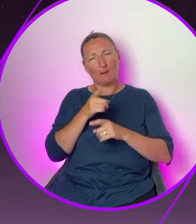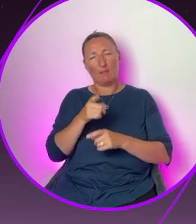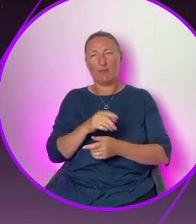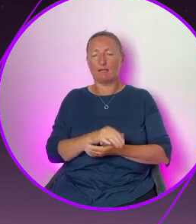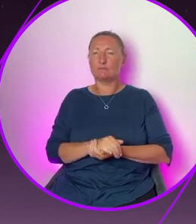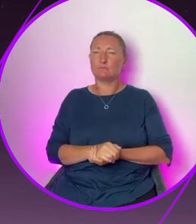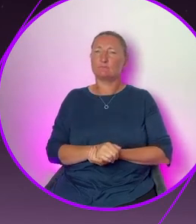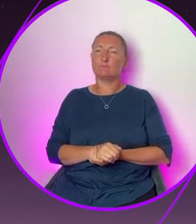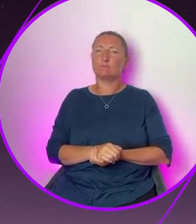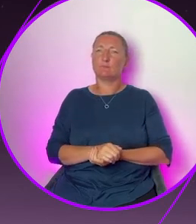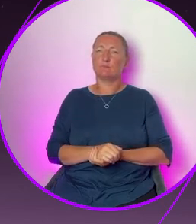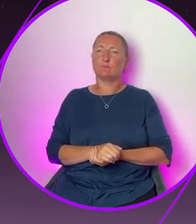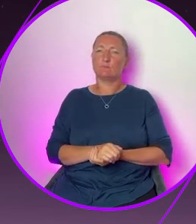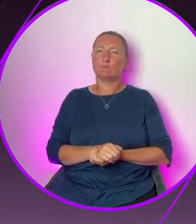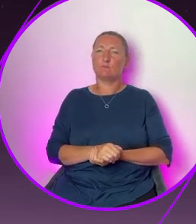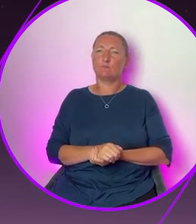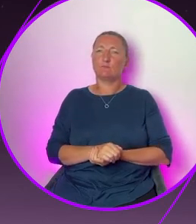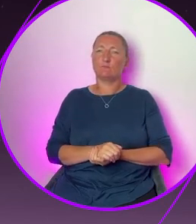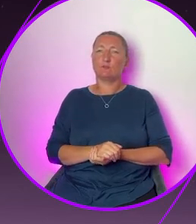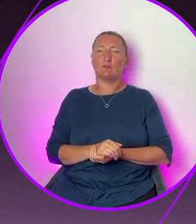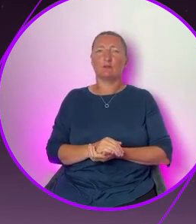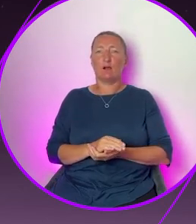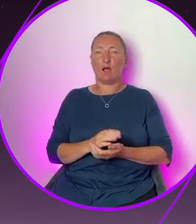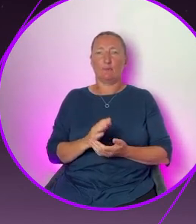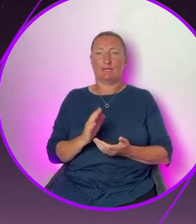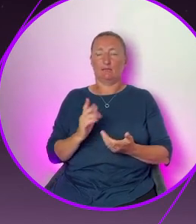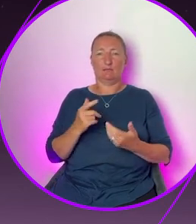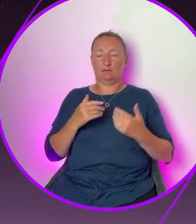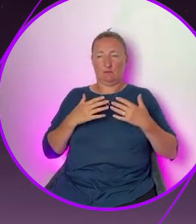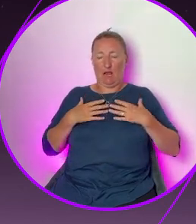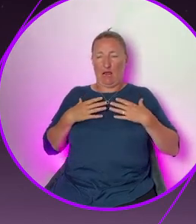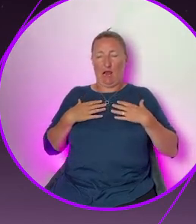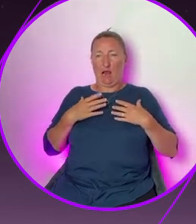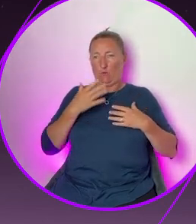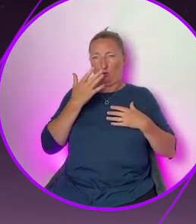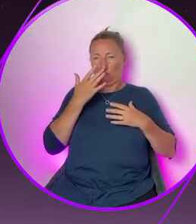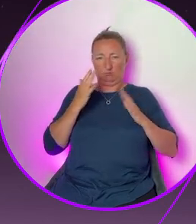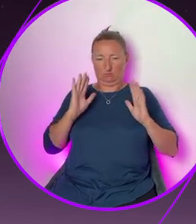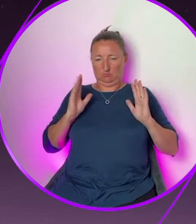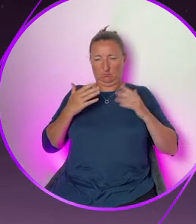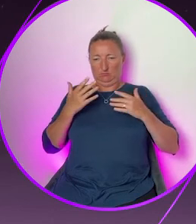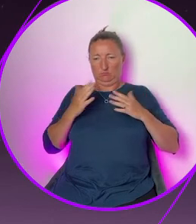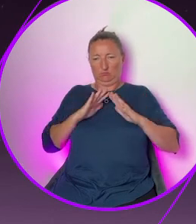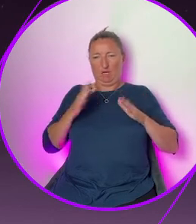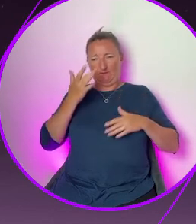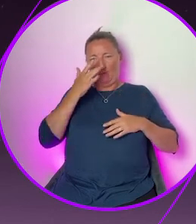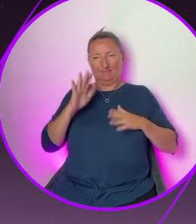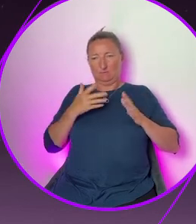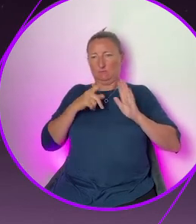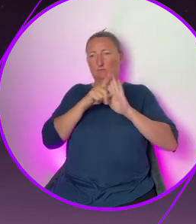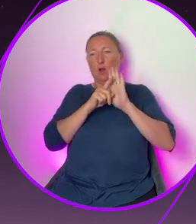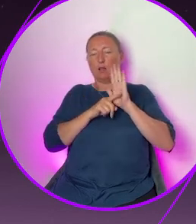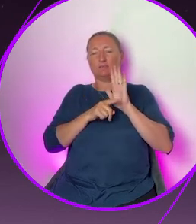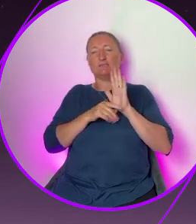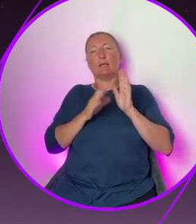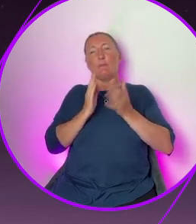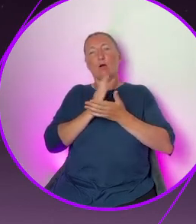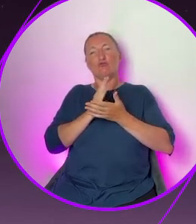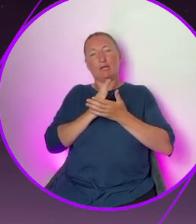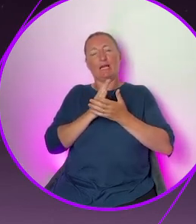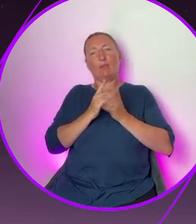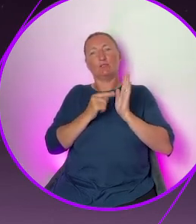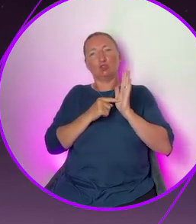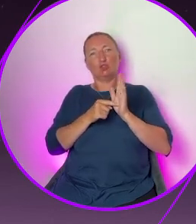it seems like an easy cop out to say, oh, yeah, just policy. Yeah, it's not our business. And it's not as simple as that. But it's not. But I think it points to something